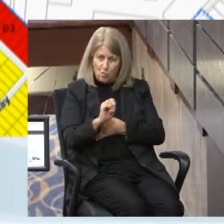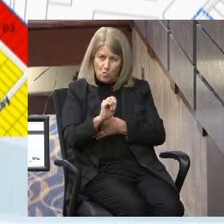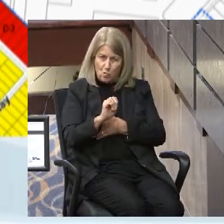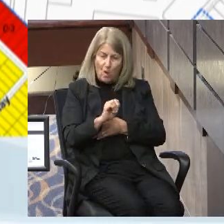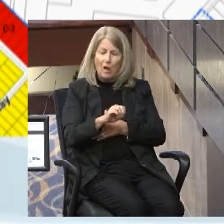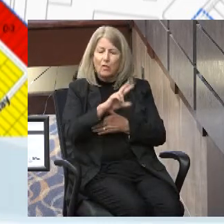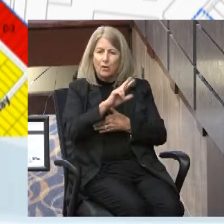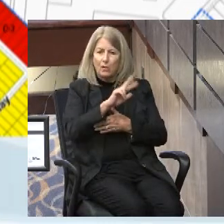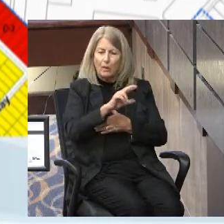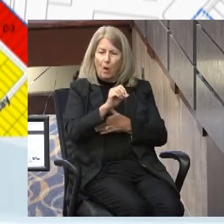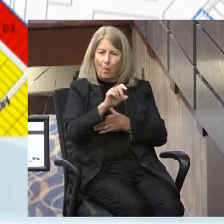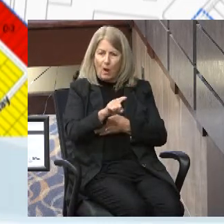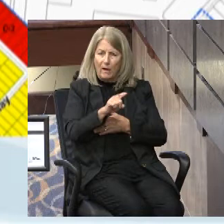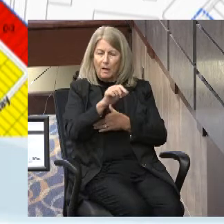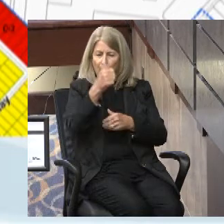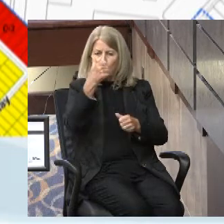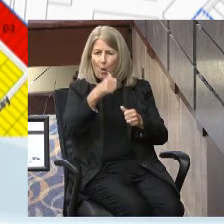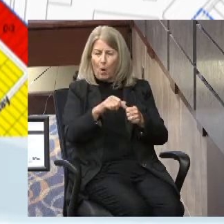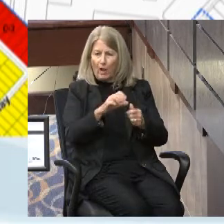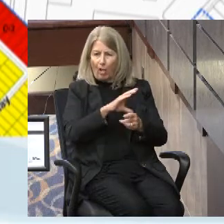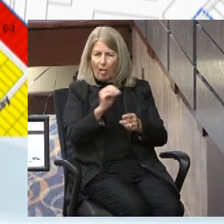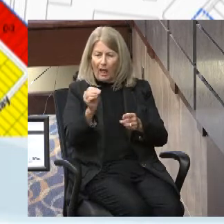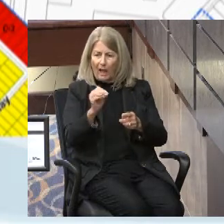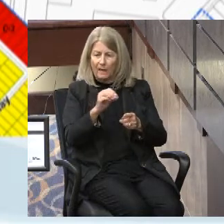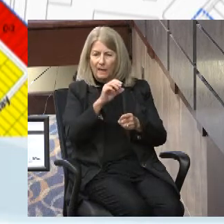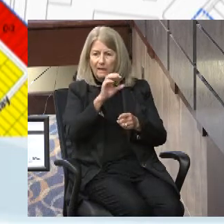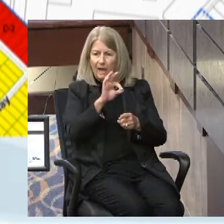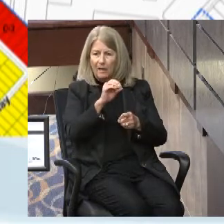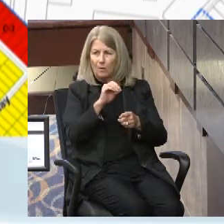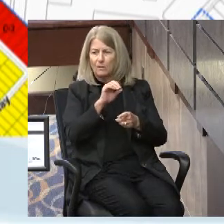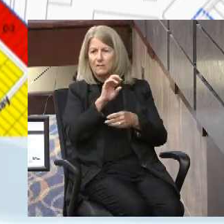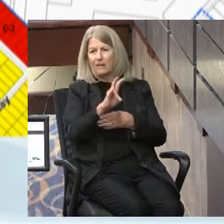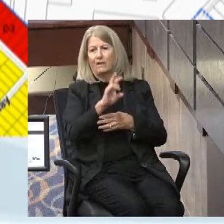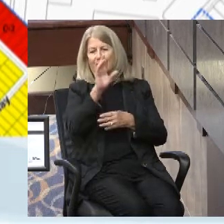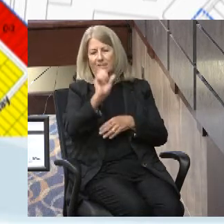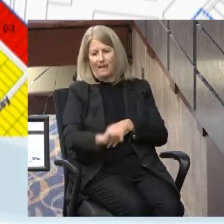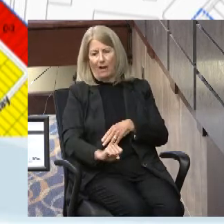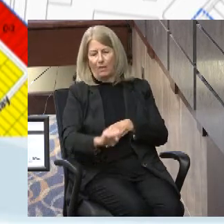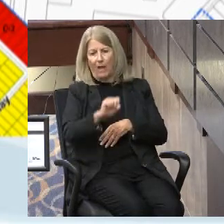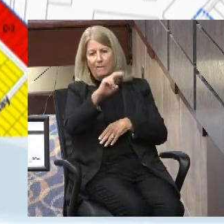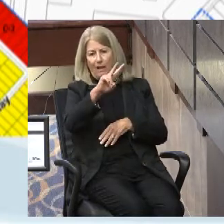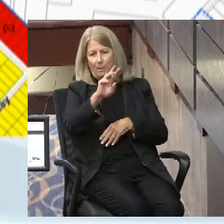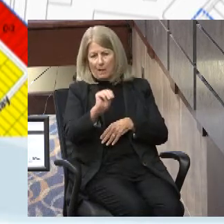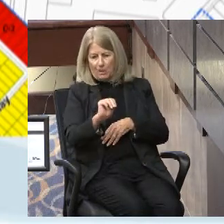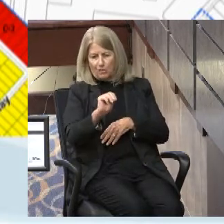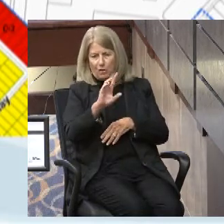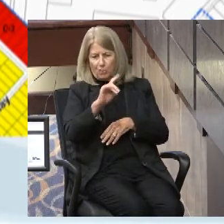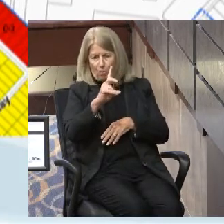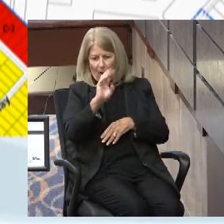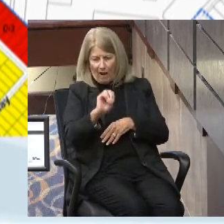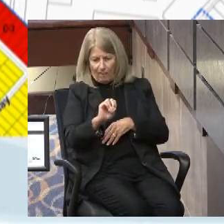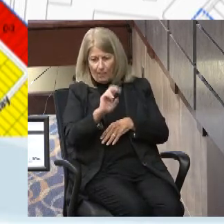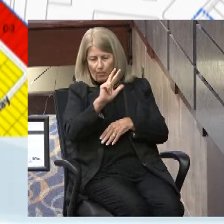Memorial, 910, 904, 906, and 900 South Valley Mills Drive, 3000 Williams Landing, and